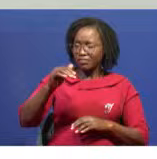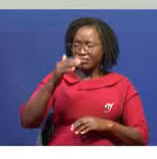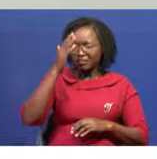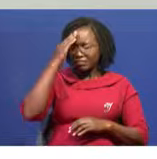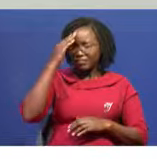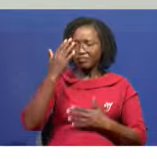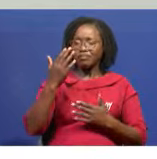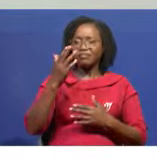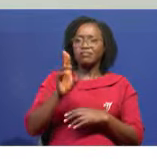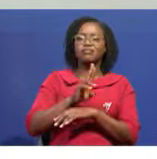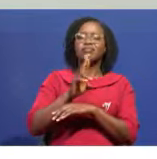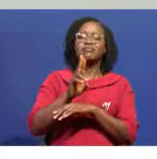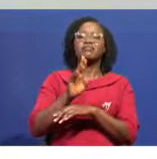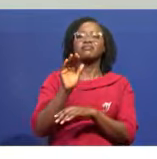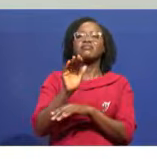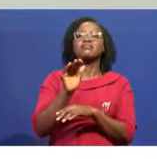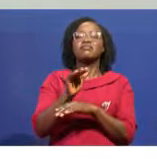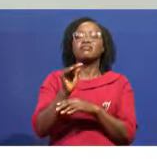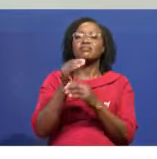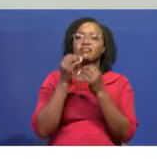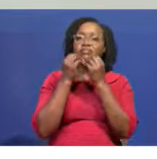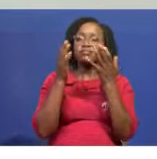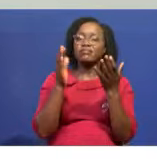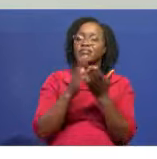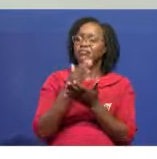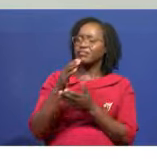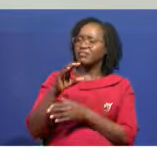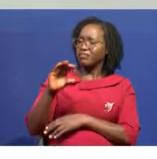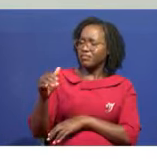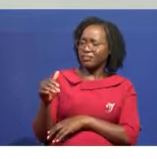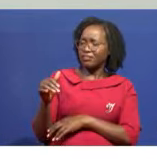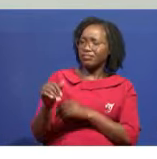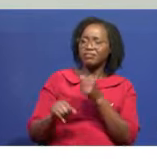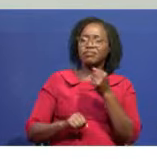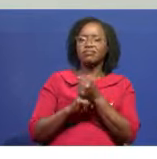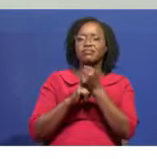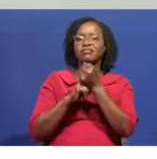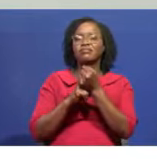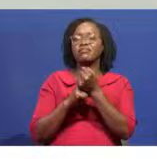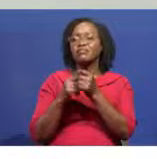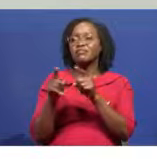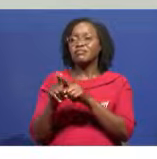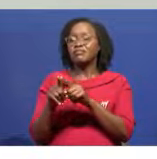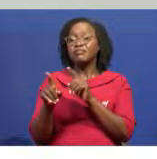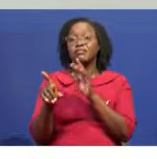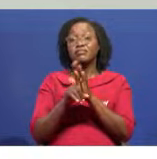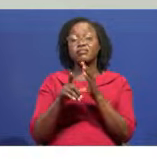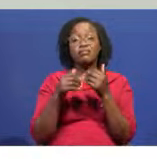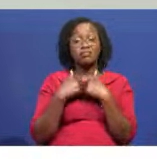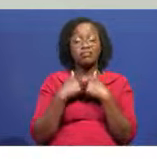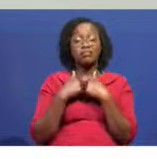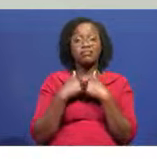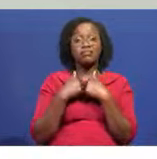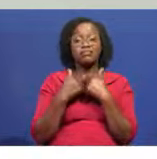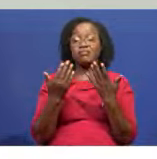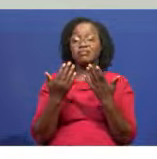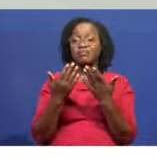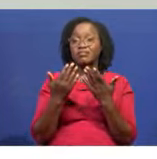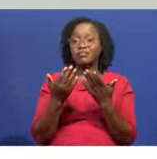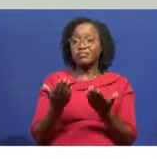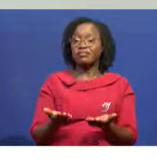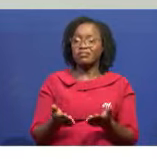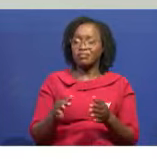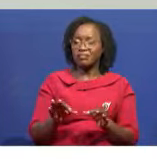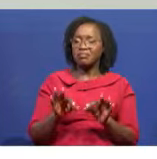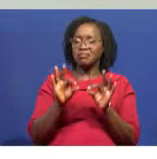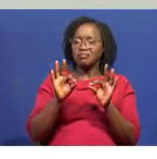process requests for information. So in some counties, we have also supported them in coming up with this law, and we have that model law which we are